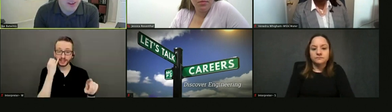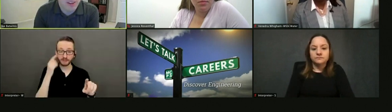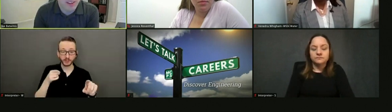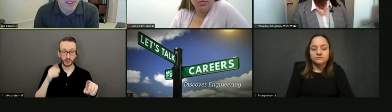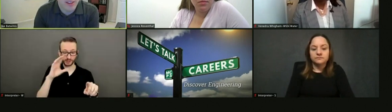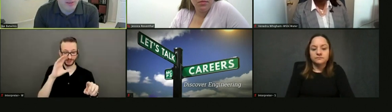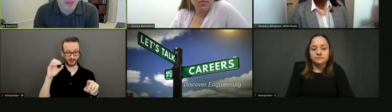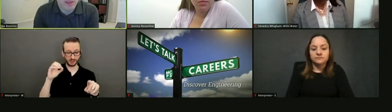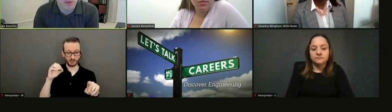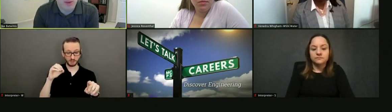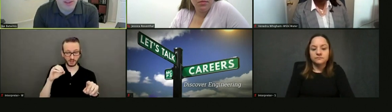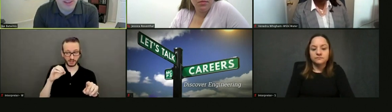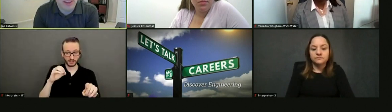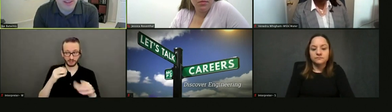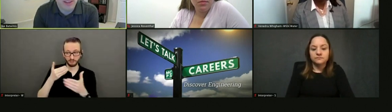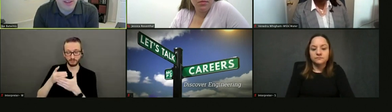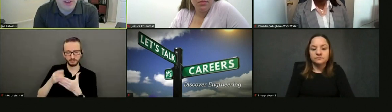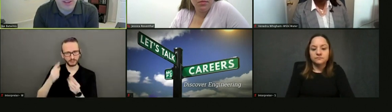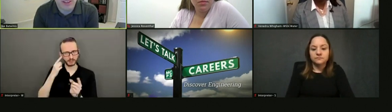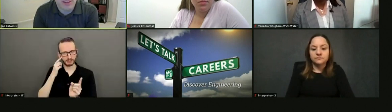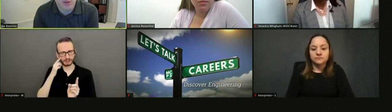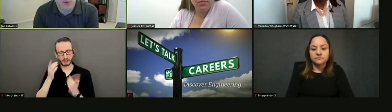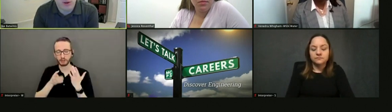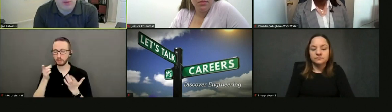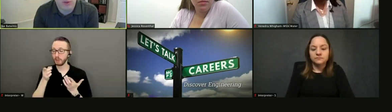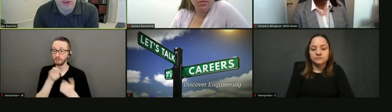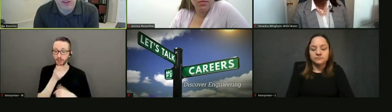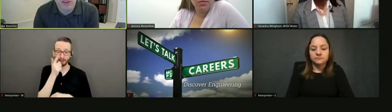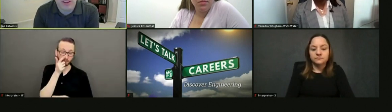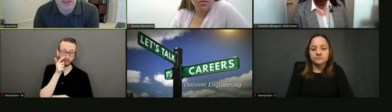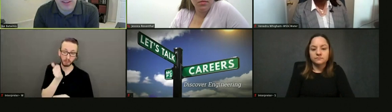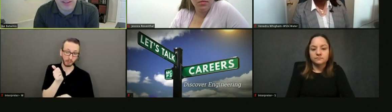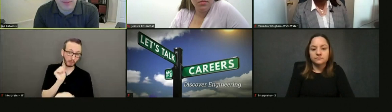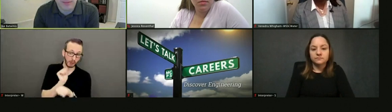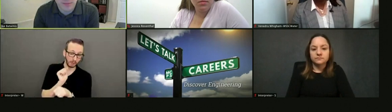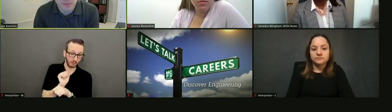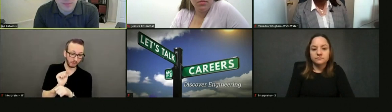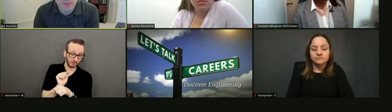in your area that you think would be interesting to work for,